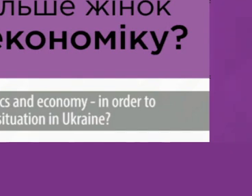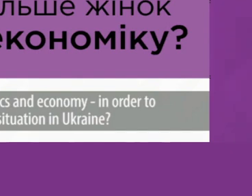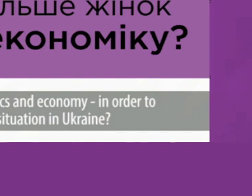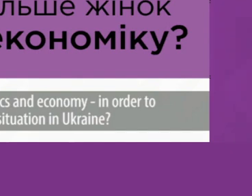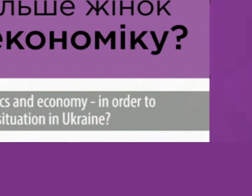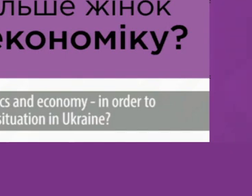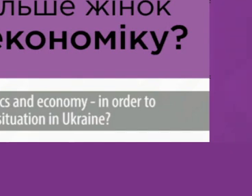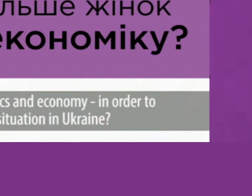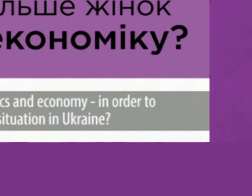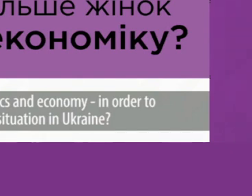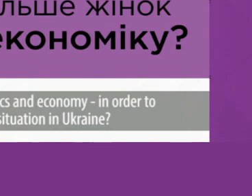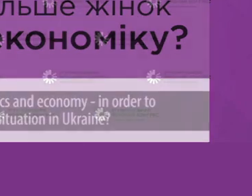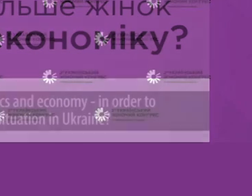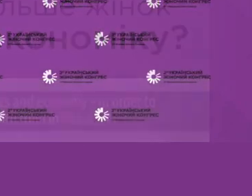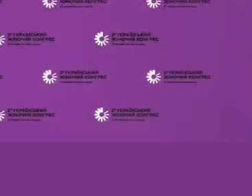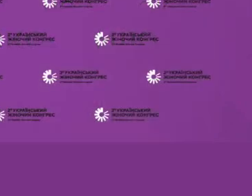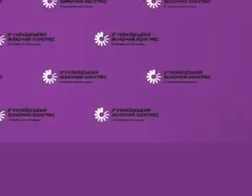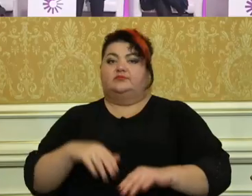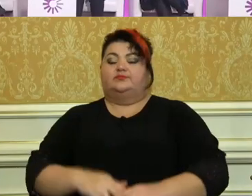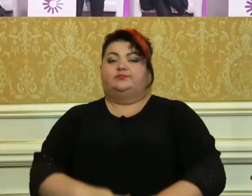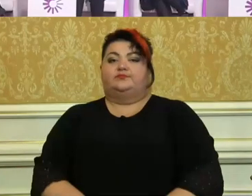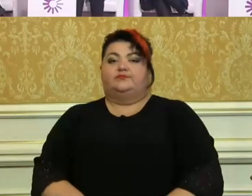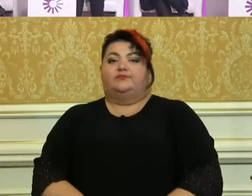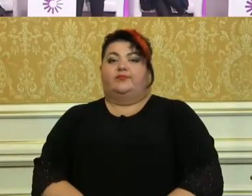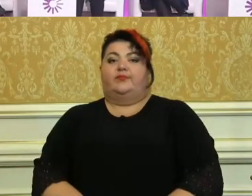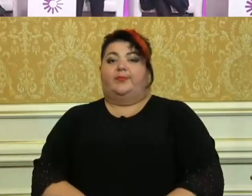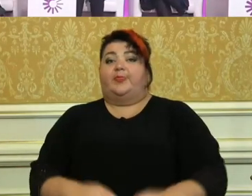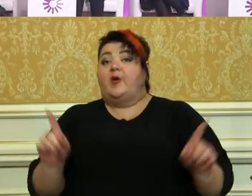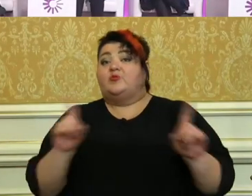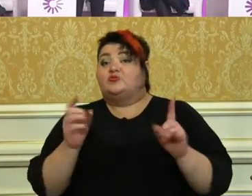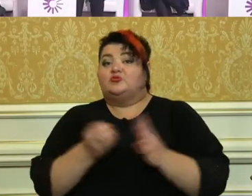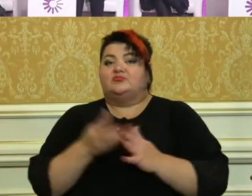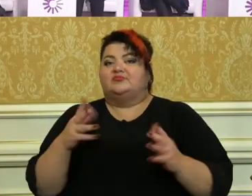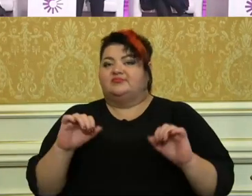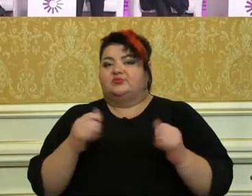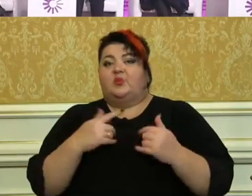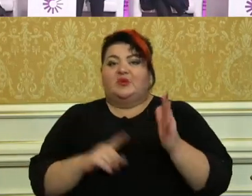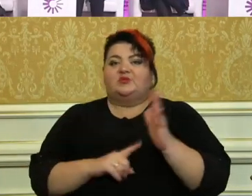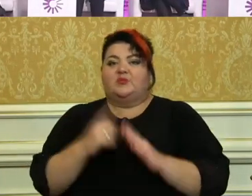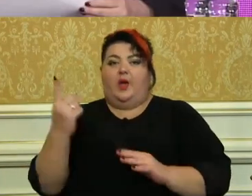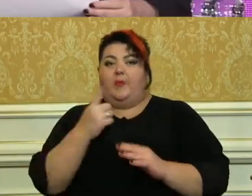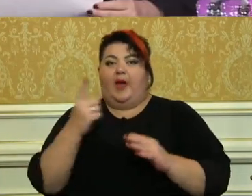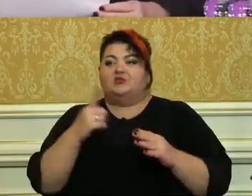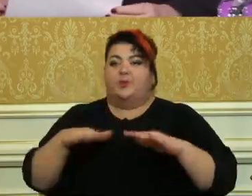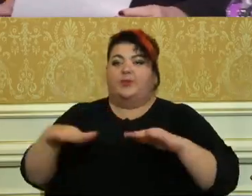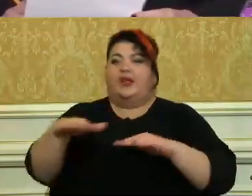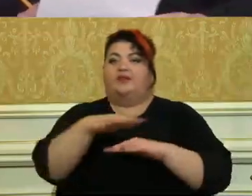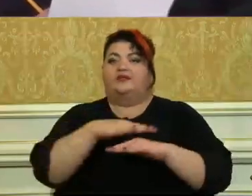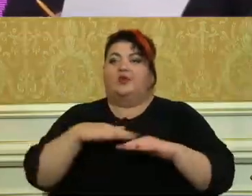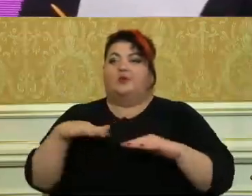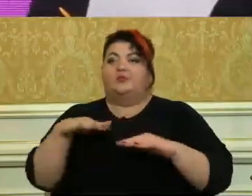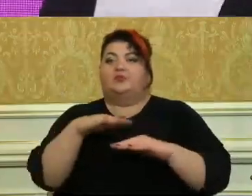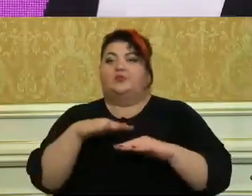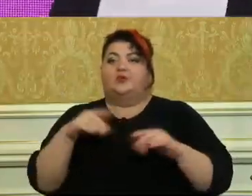improve the socio-economic conditions in Ukraine? Dear friends, we start our first